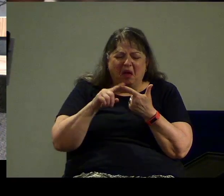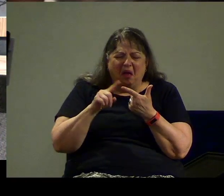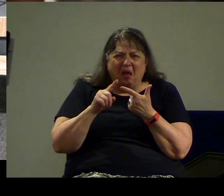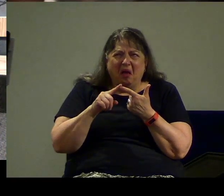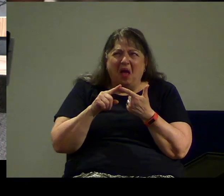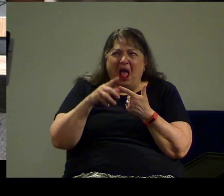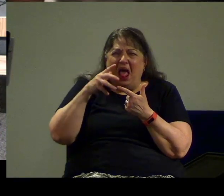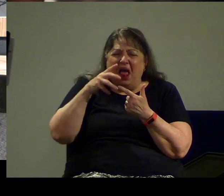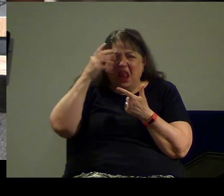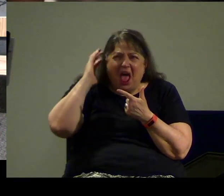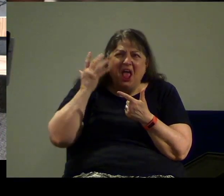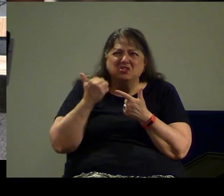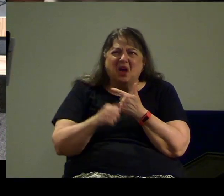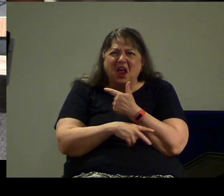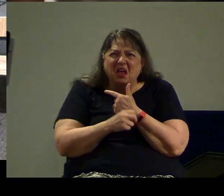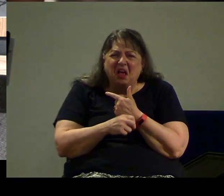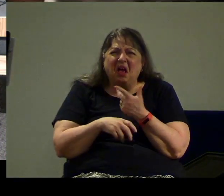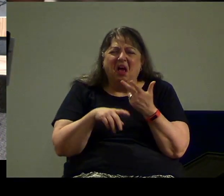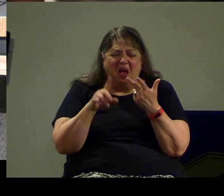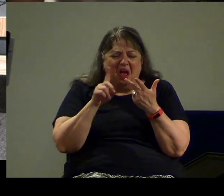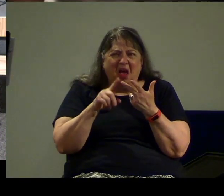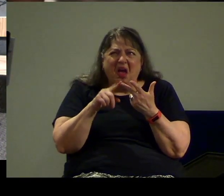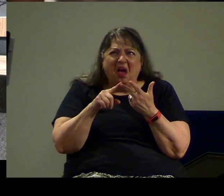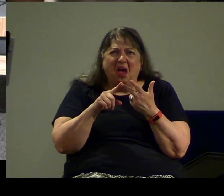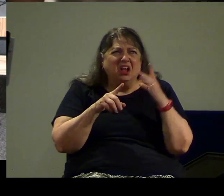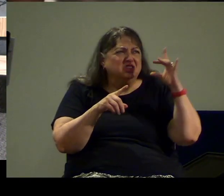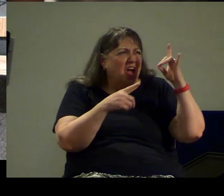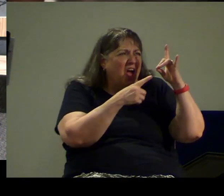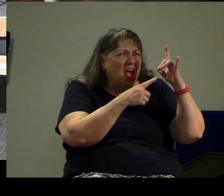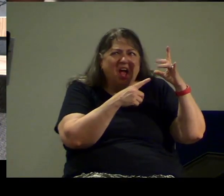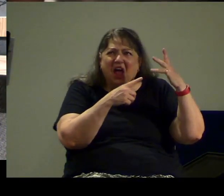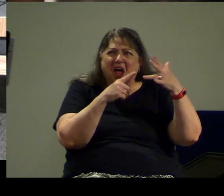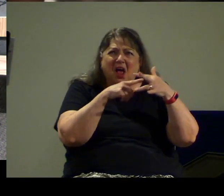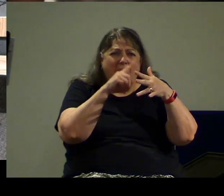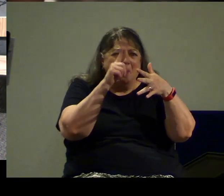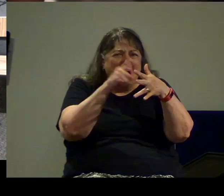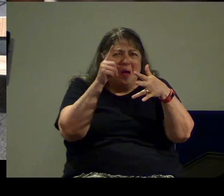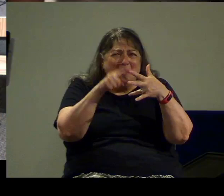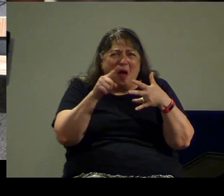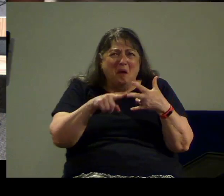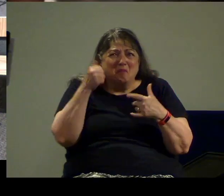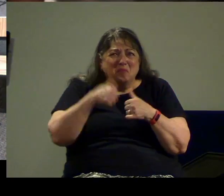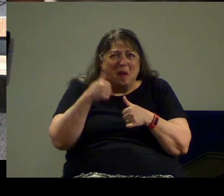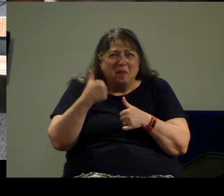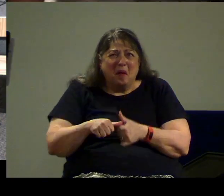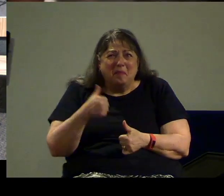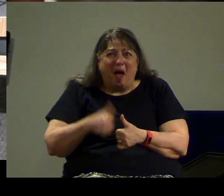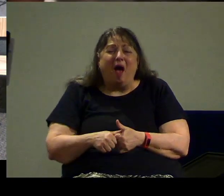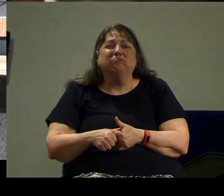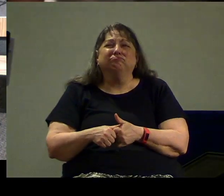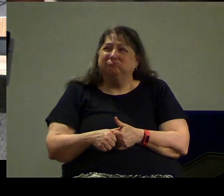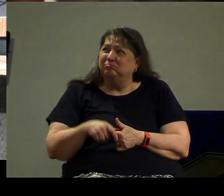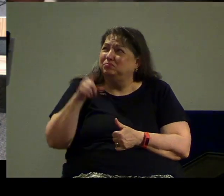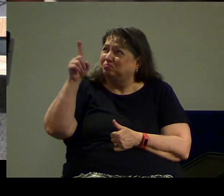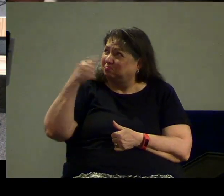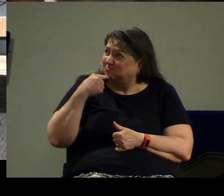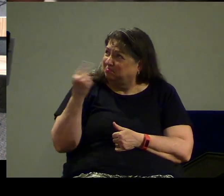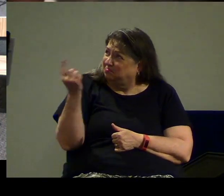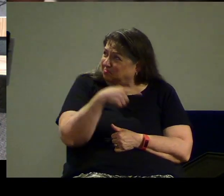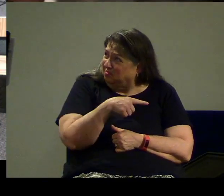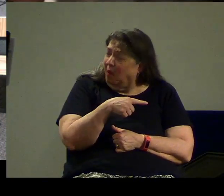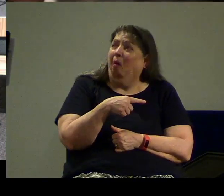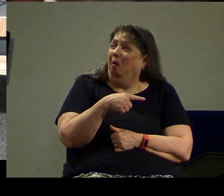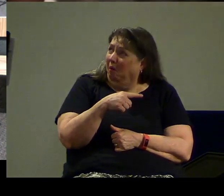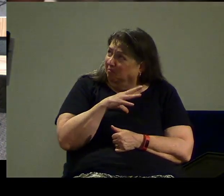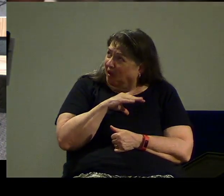the soldiers. But God said no, and he restored. And God is telling us to go after and take back what